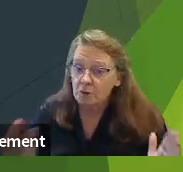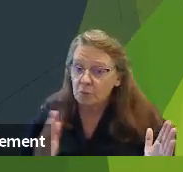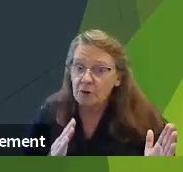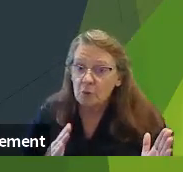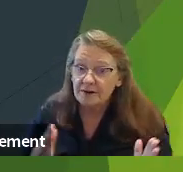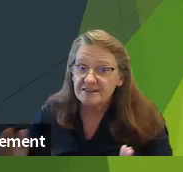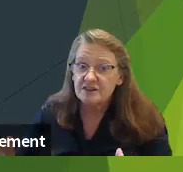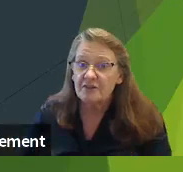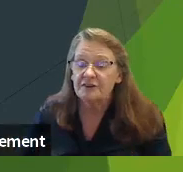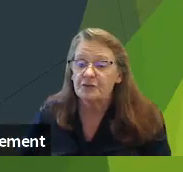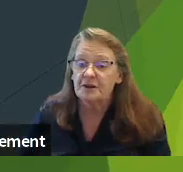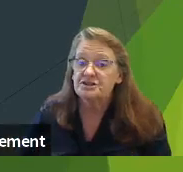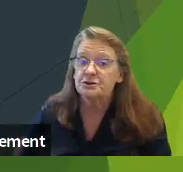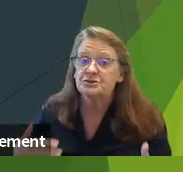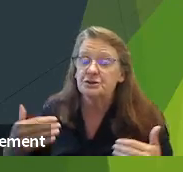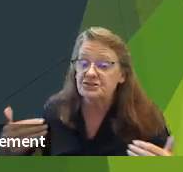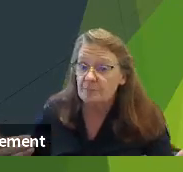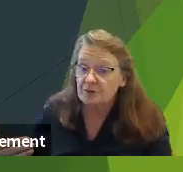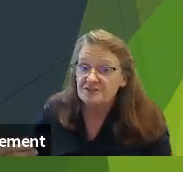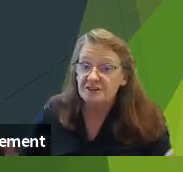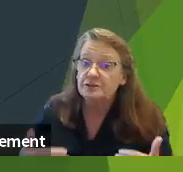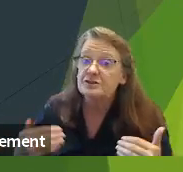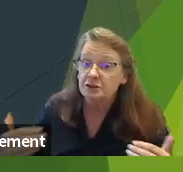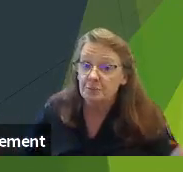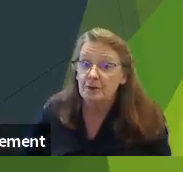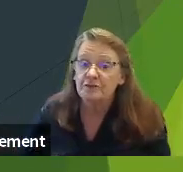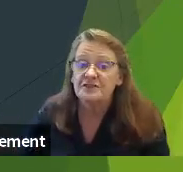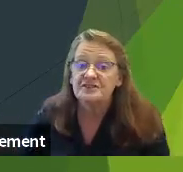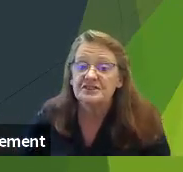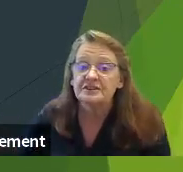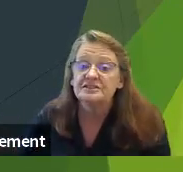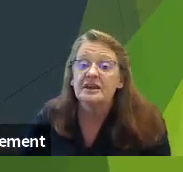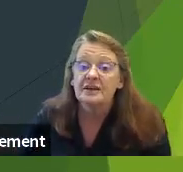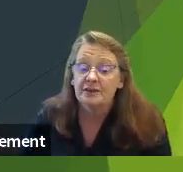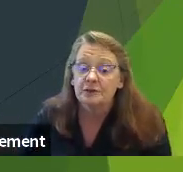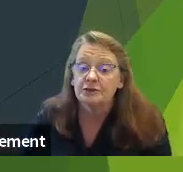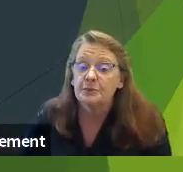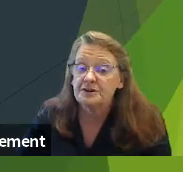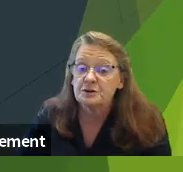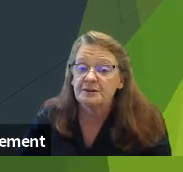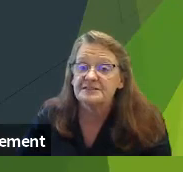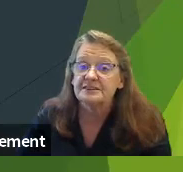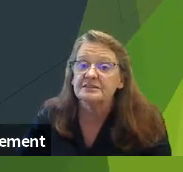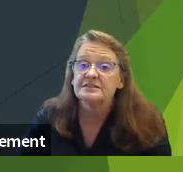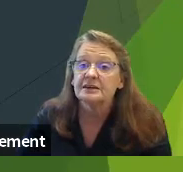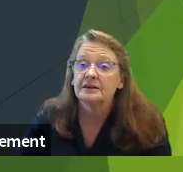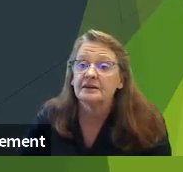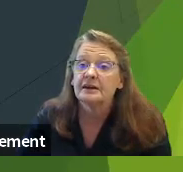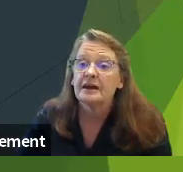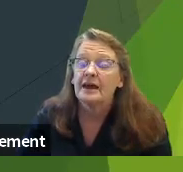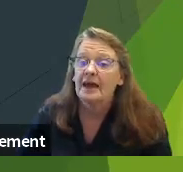How we're going to reorganize all that information using your summary skills, your paraphrasing skills that you learn in pre-interpreting